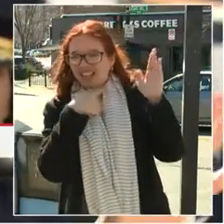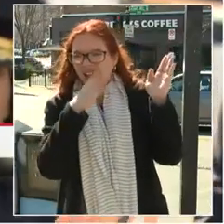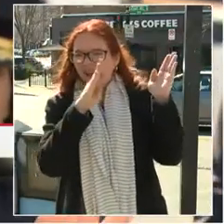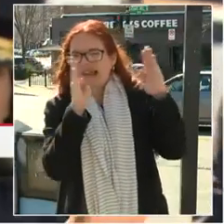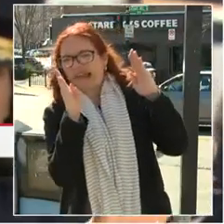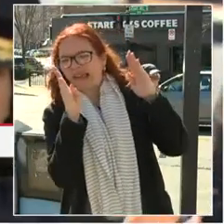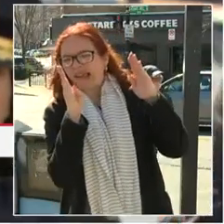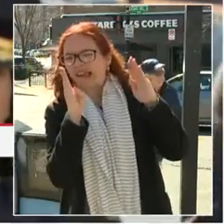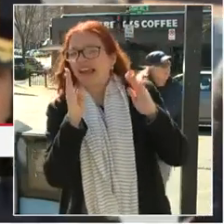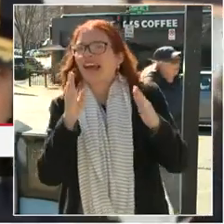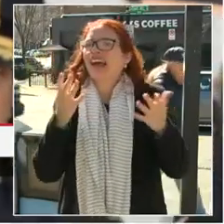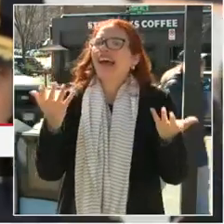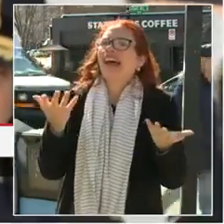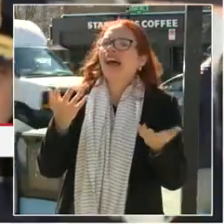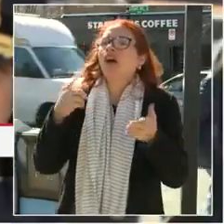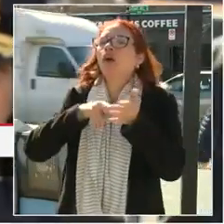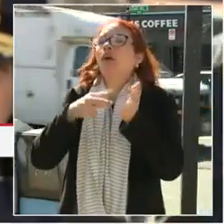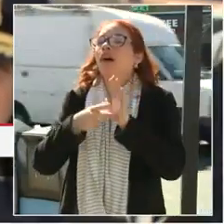the